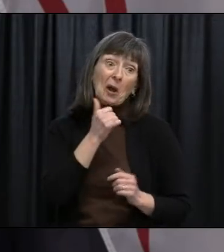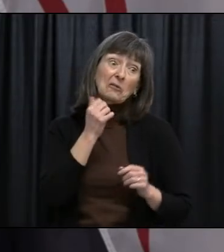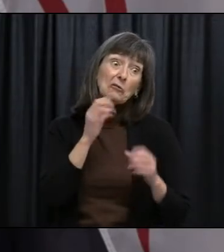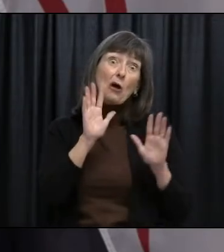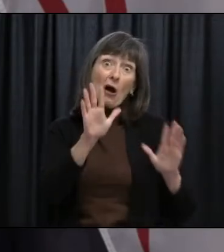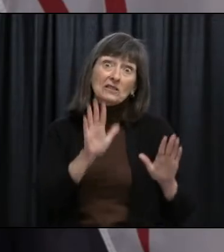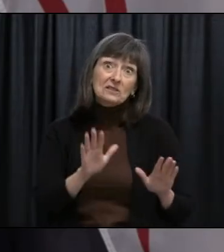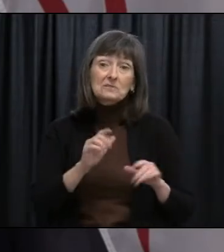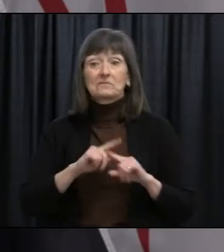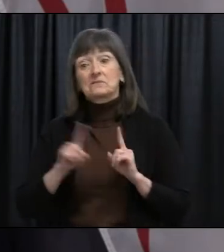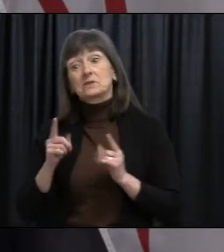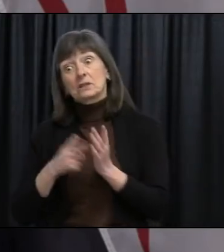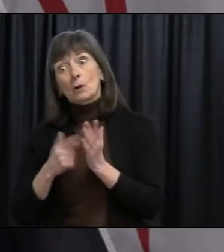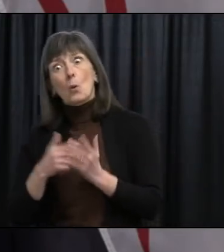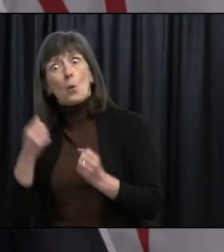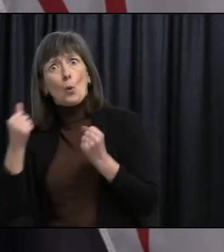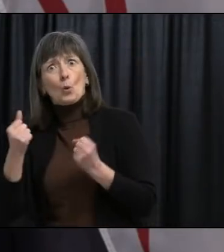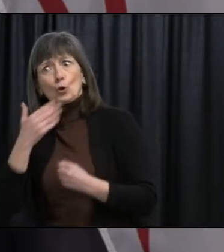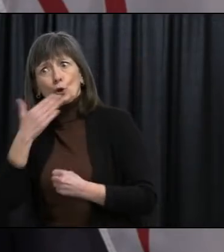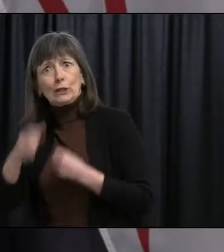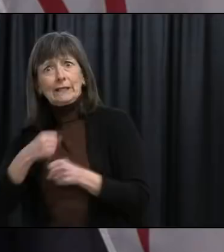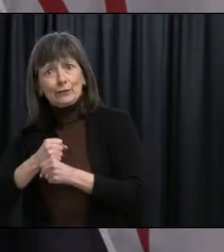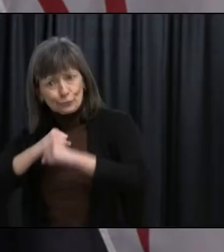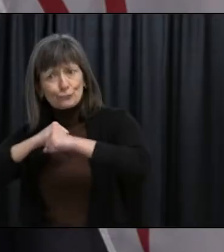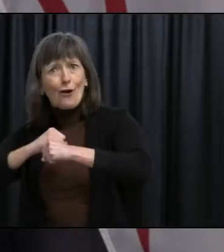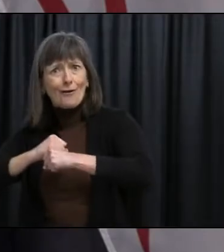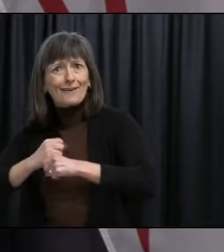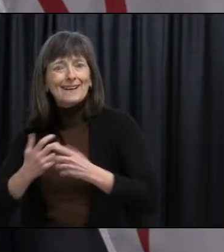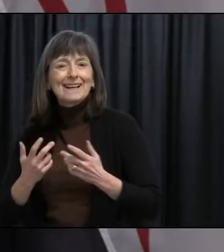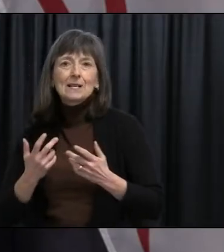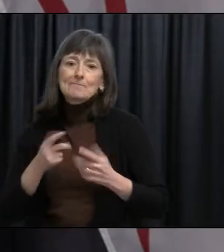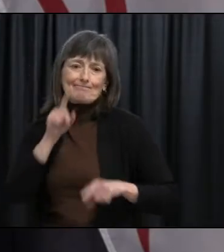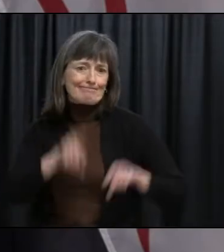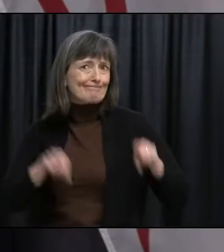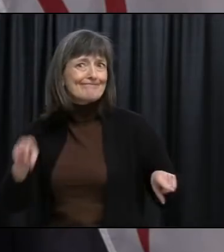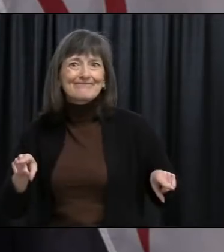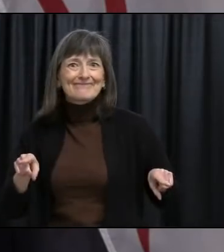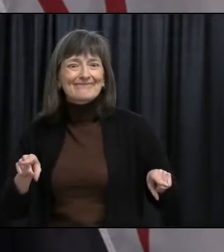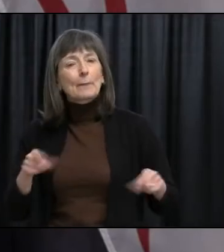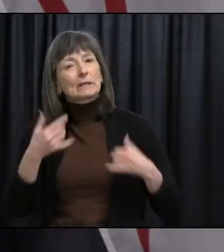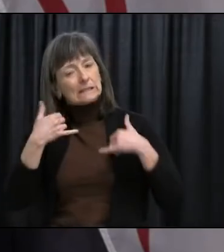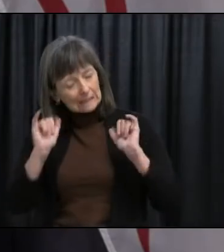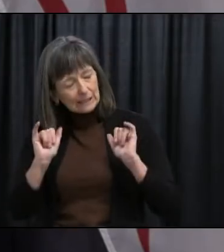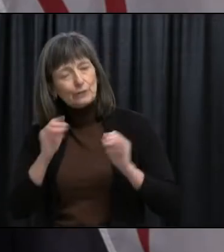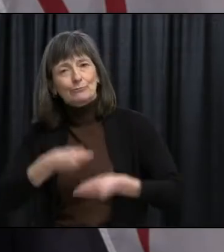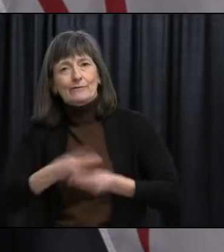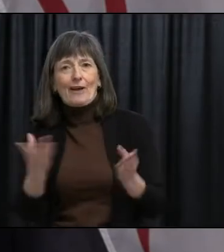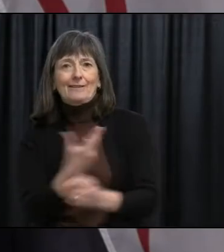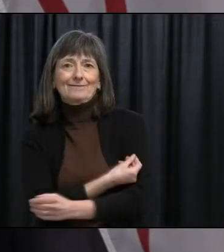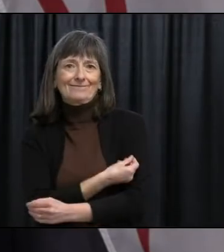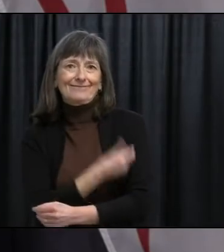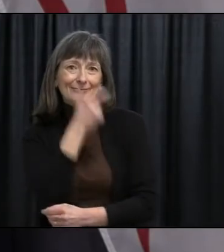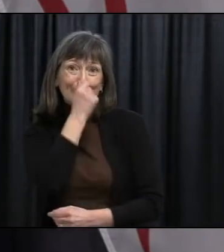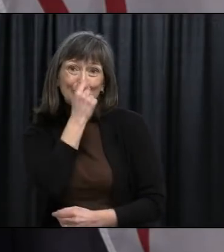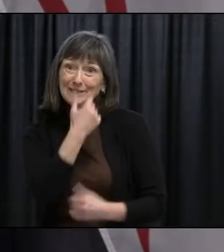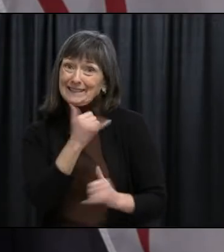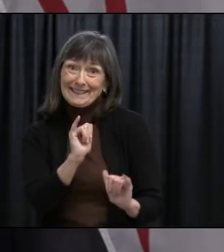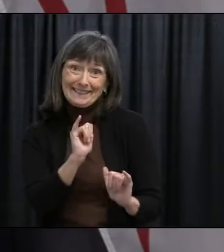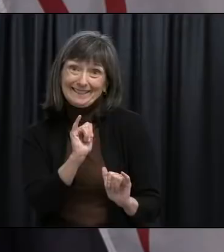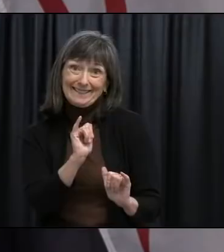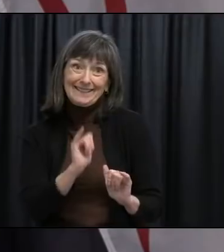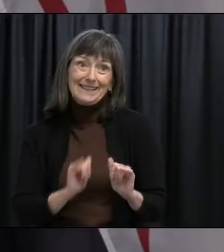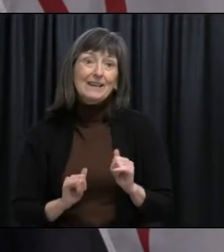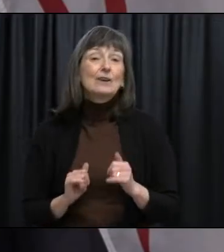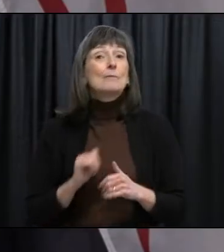it still reduces the spread of the flu. So, and it protects people against the flu. So we have to remember that. This is a safe